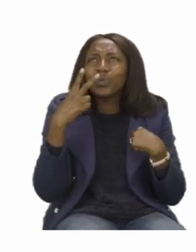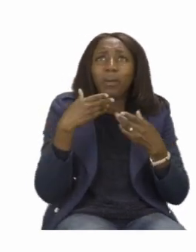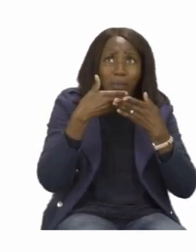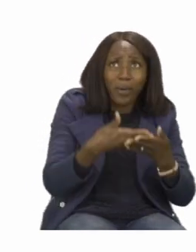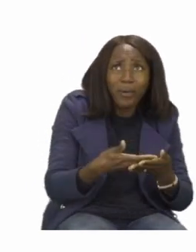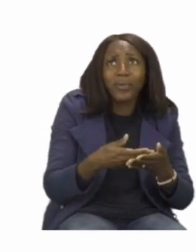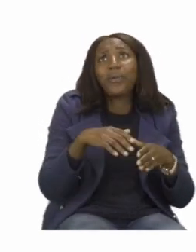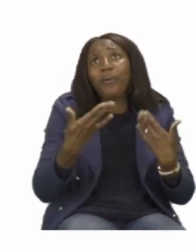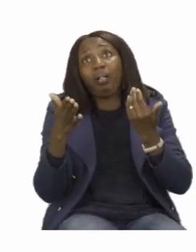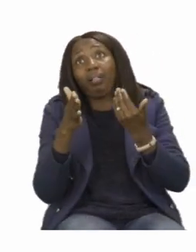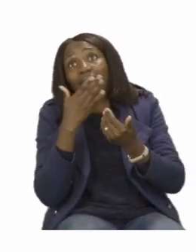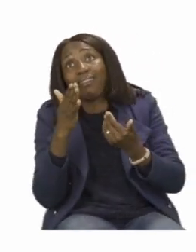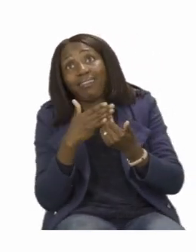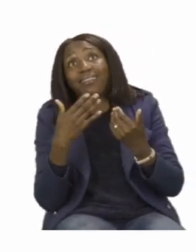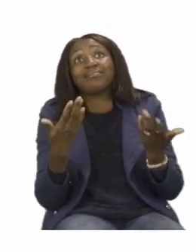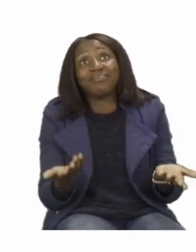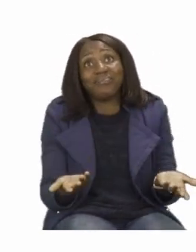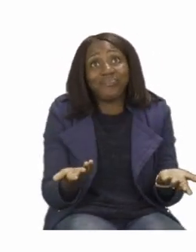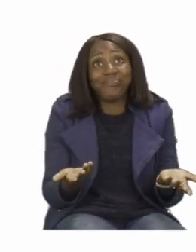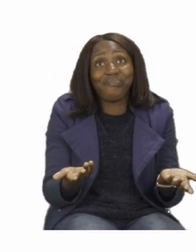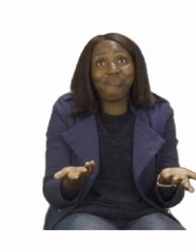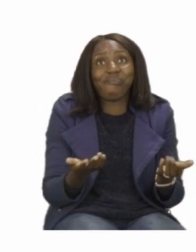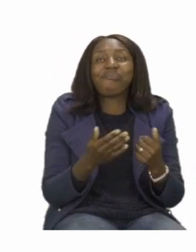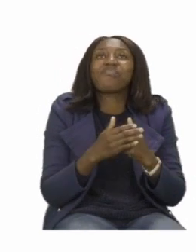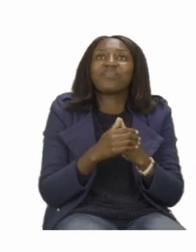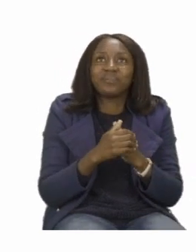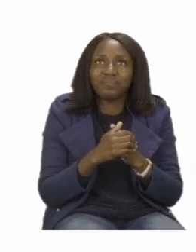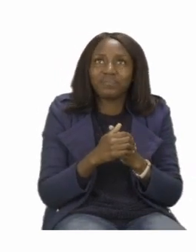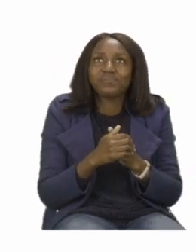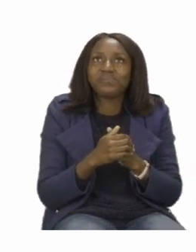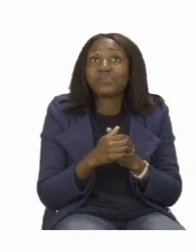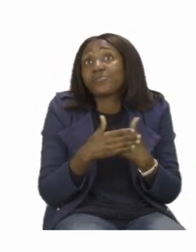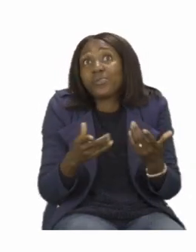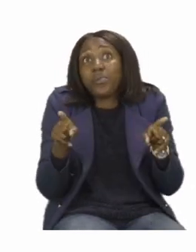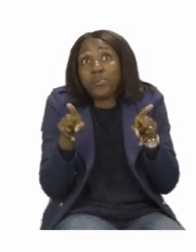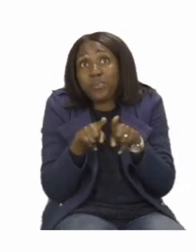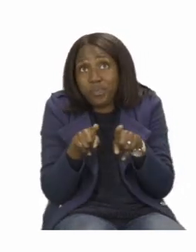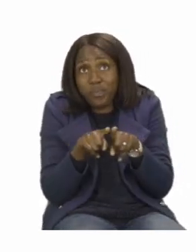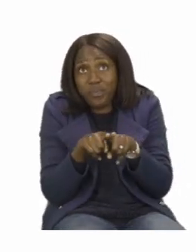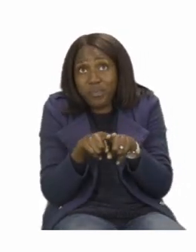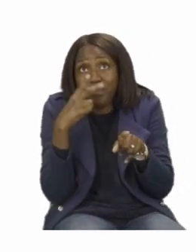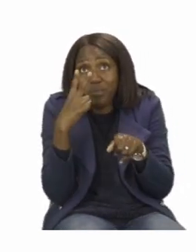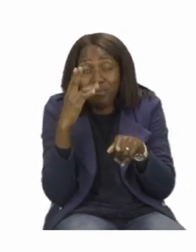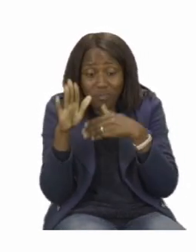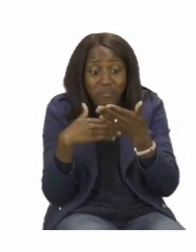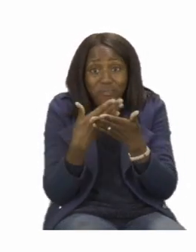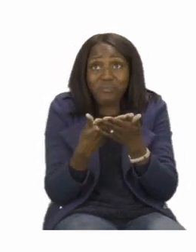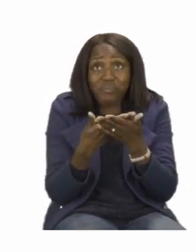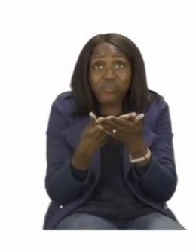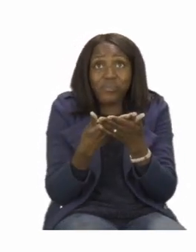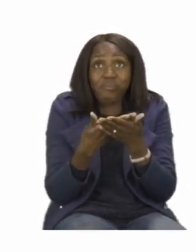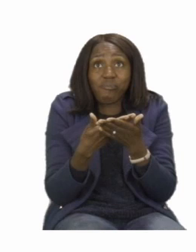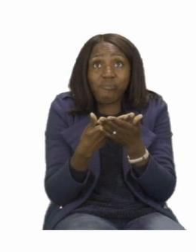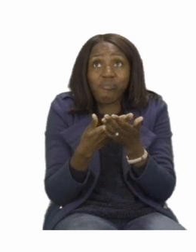than, lighter than, or the same as. To help us